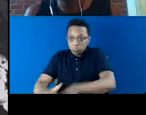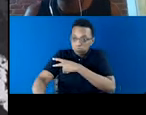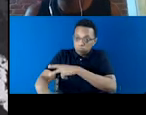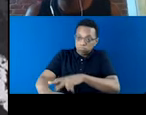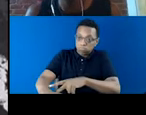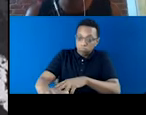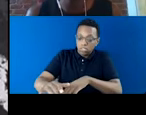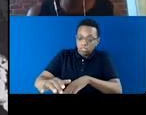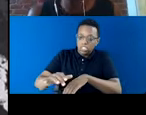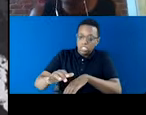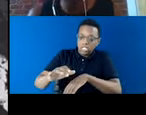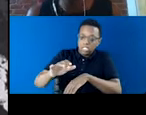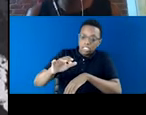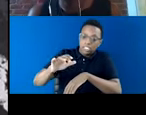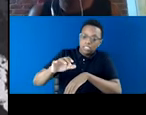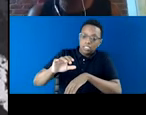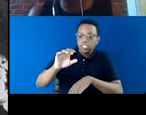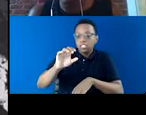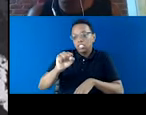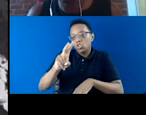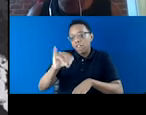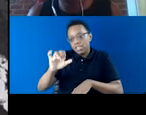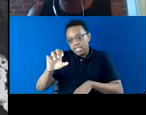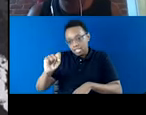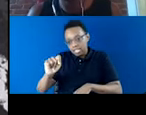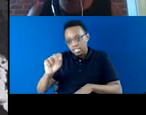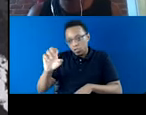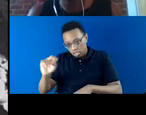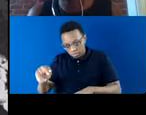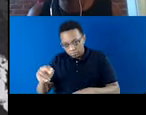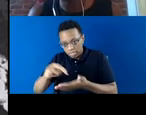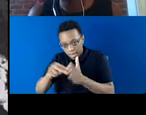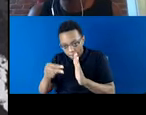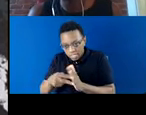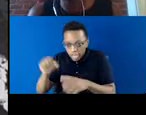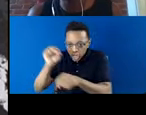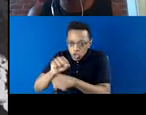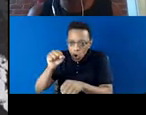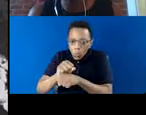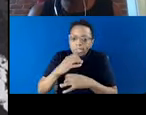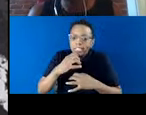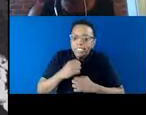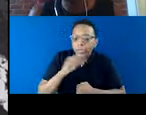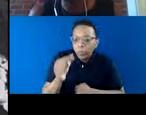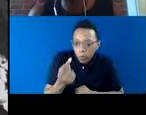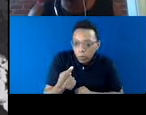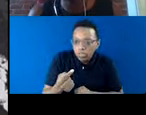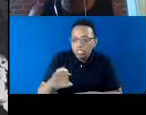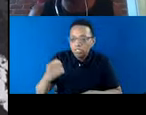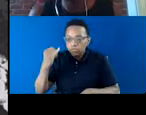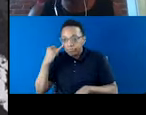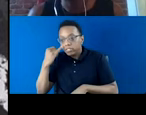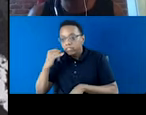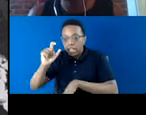in the Soviet Union, that their labor or their work is the only thing that's prized for women. And then they're making the point that in the Islamic Republic, women